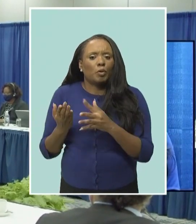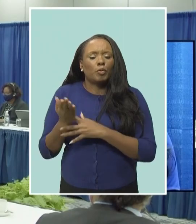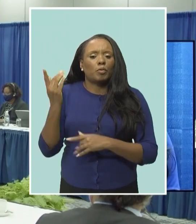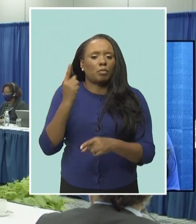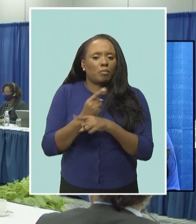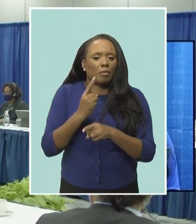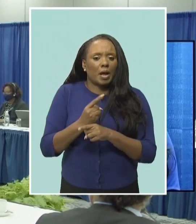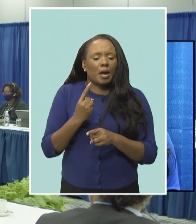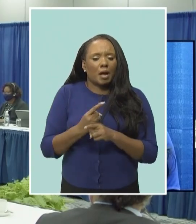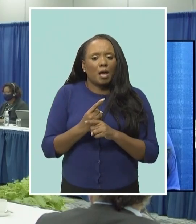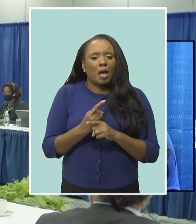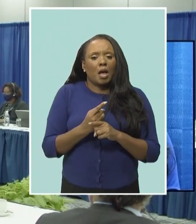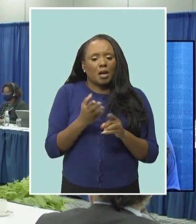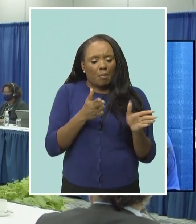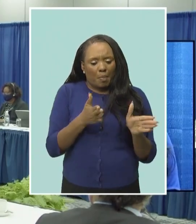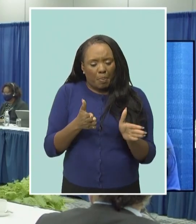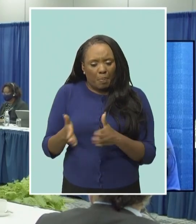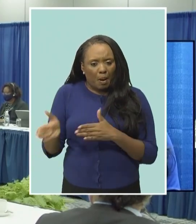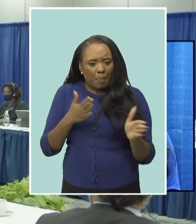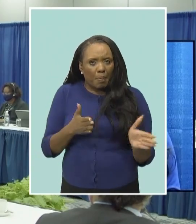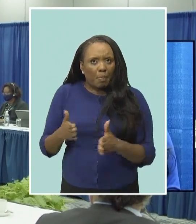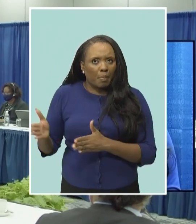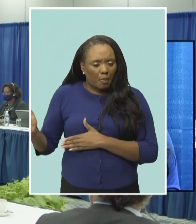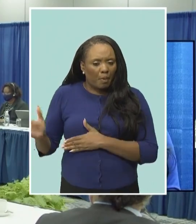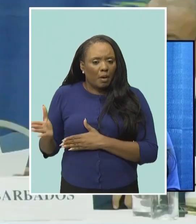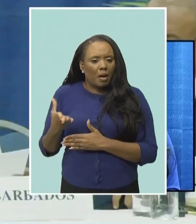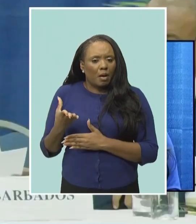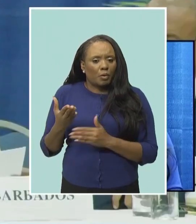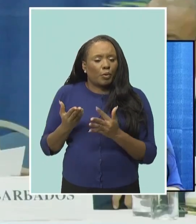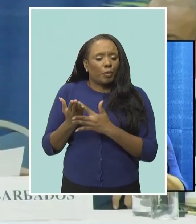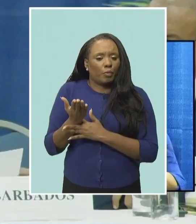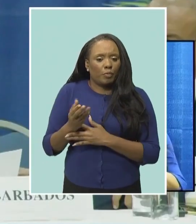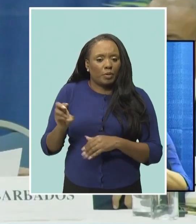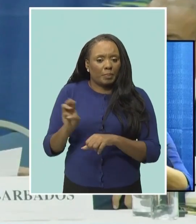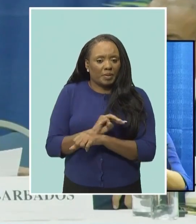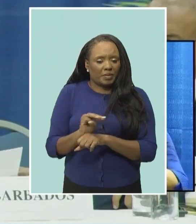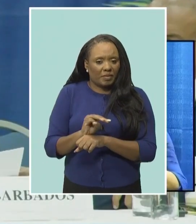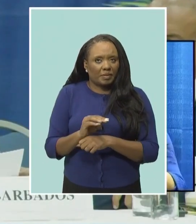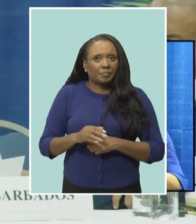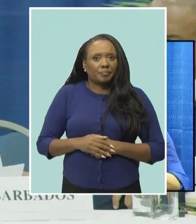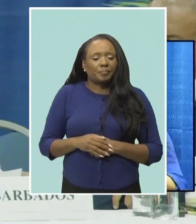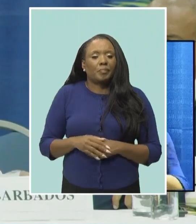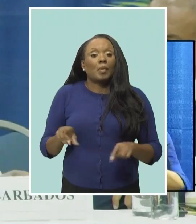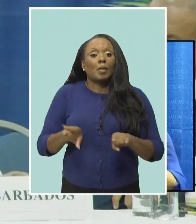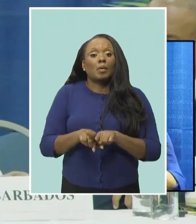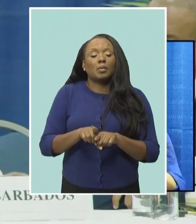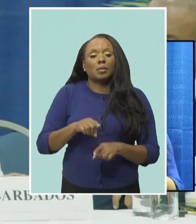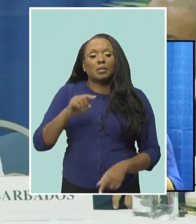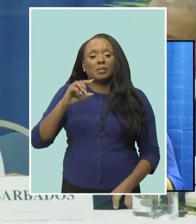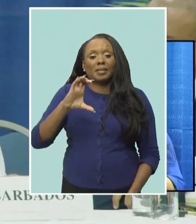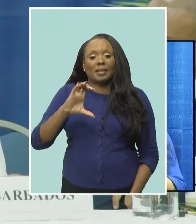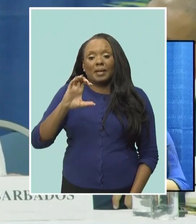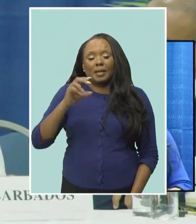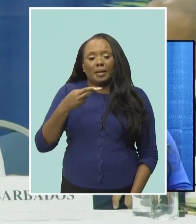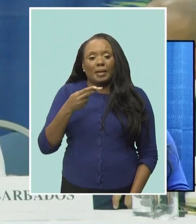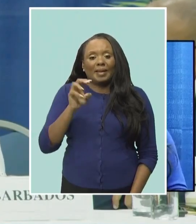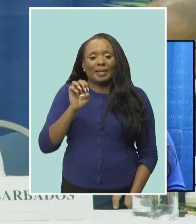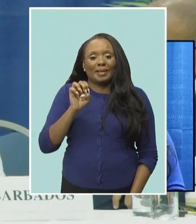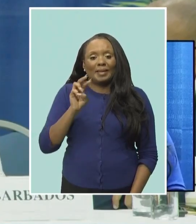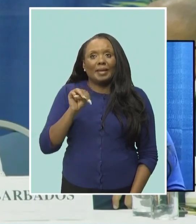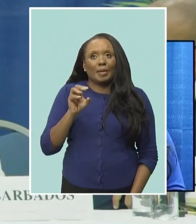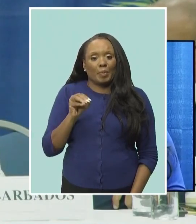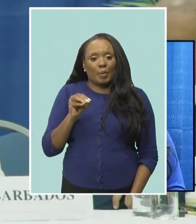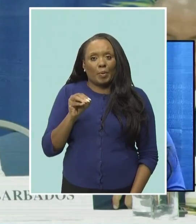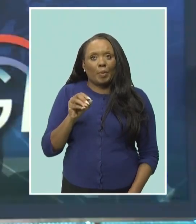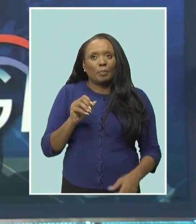has to pass through within the context of the ministry. And similarly with the chemotherapeutics. So we start at